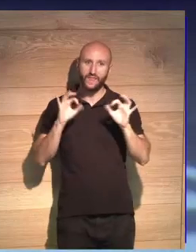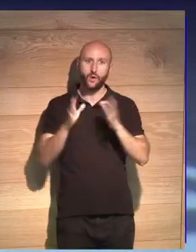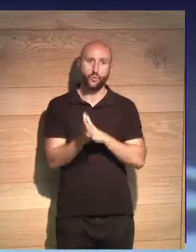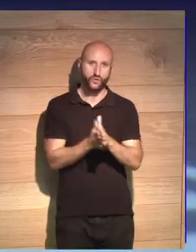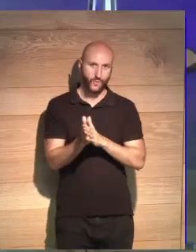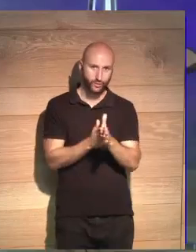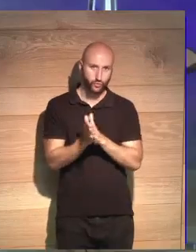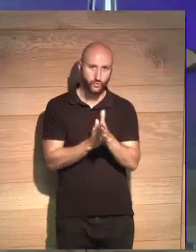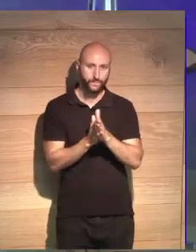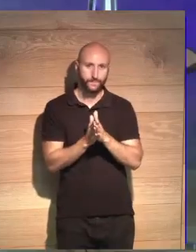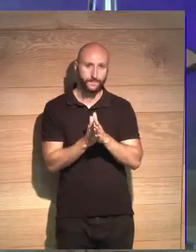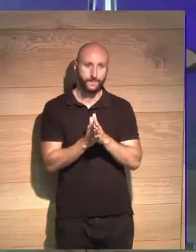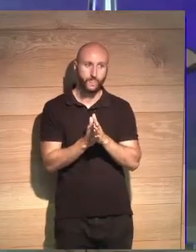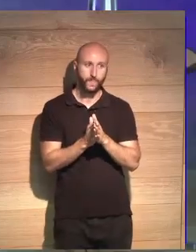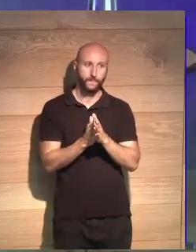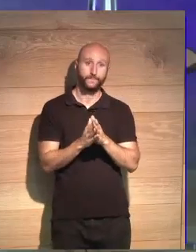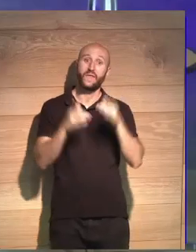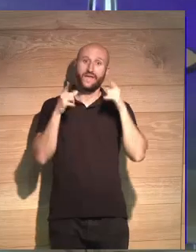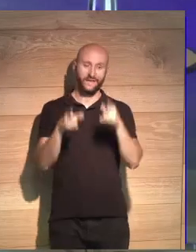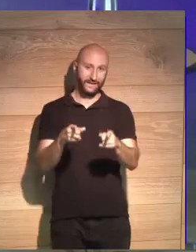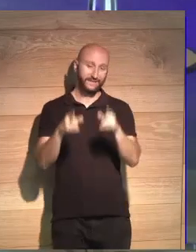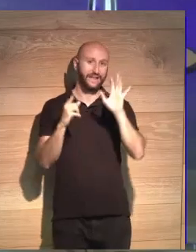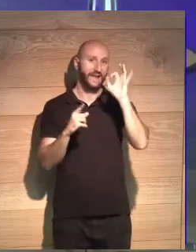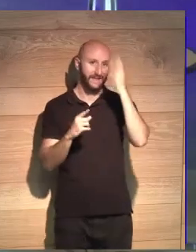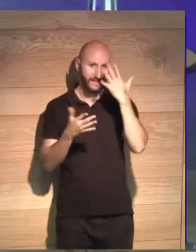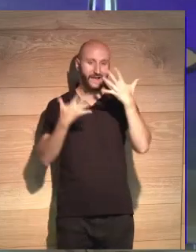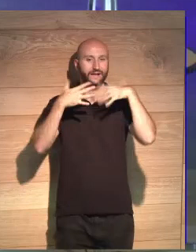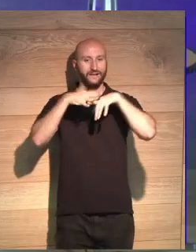build worlds that foster these